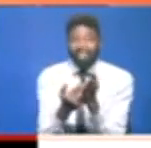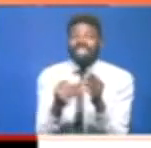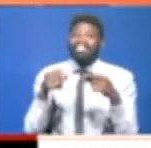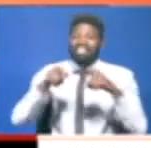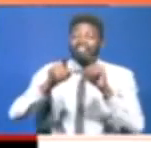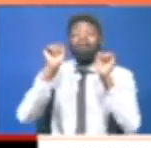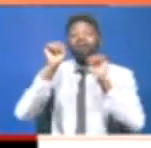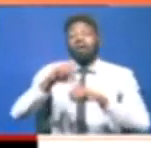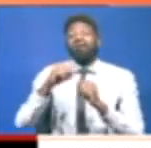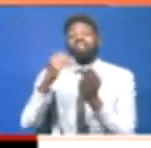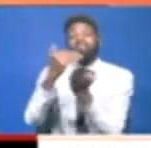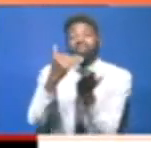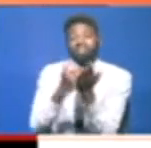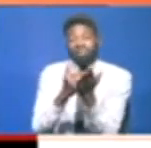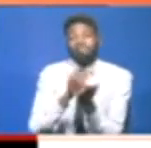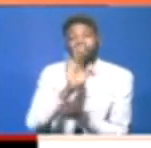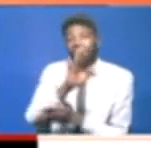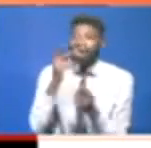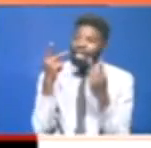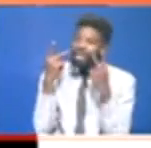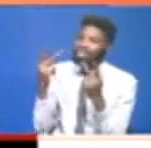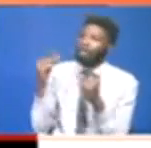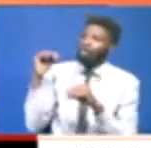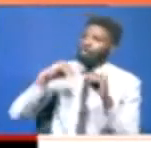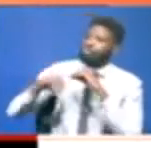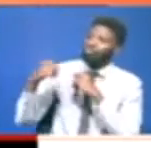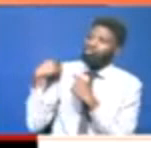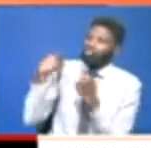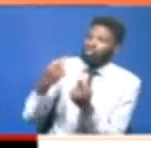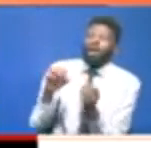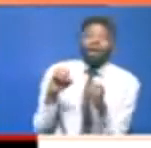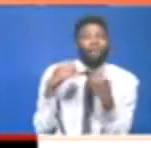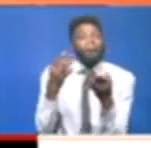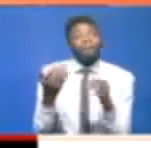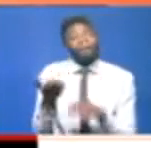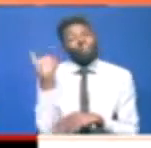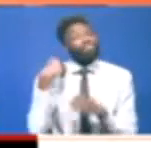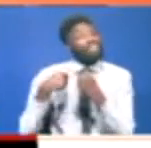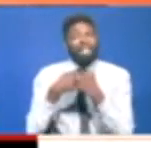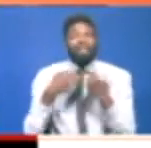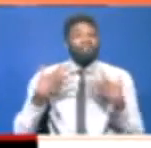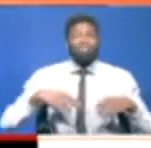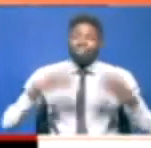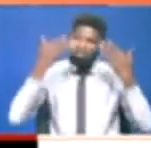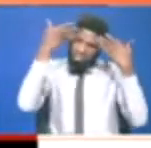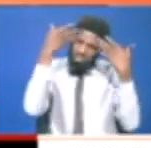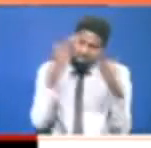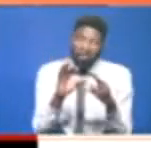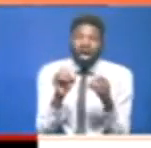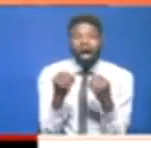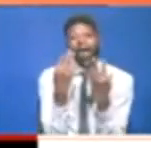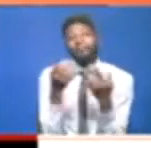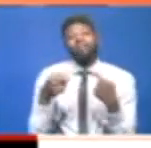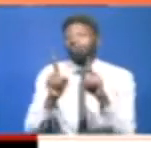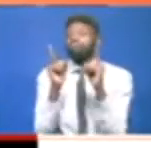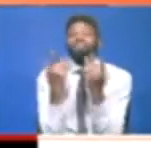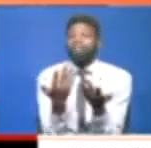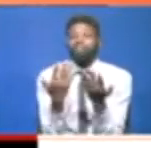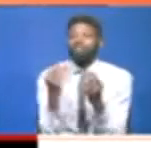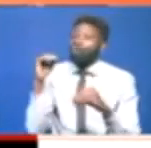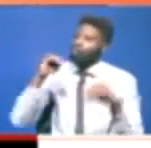much contribution you have. But initially, there was a challenge. Even people could not even know how much they are worth at that